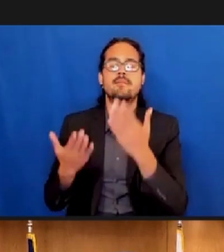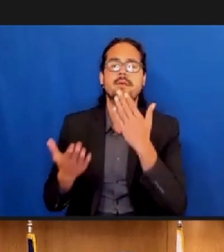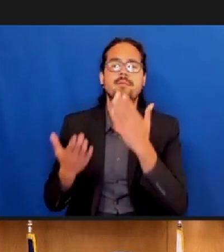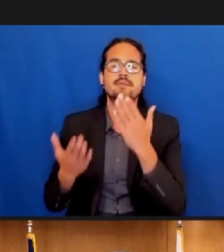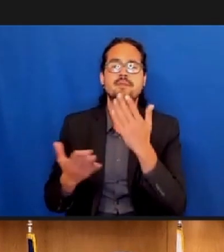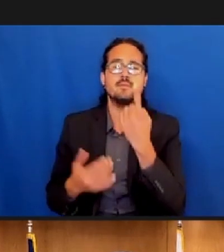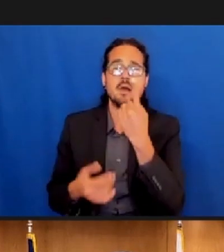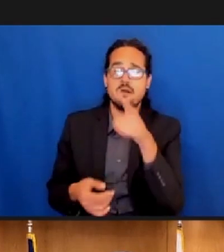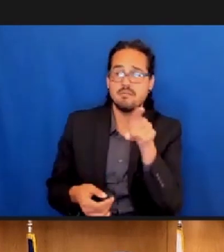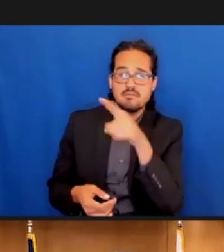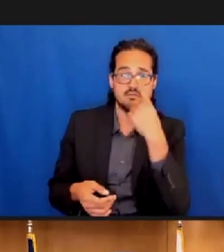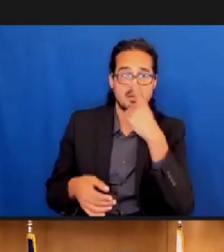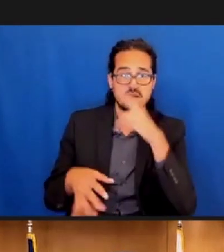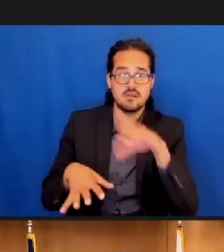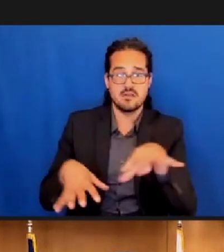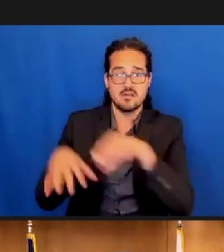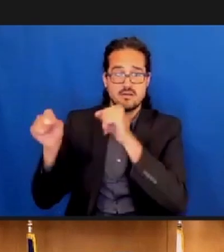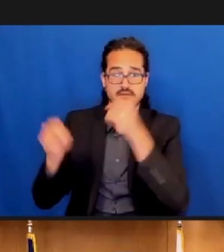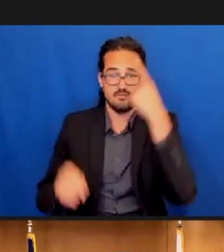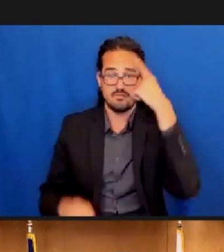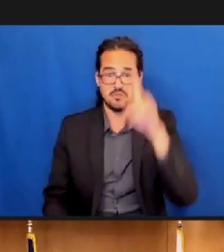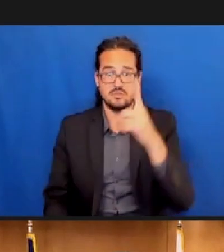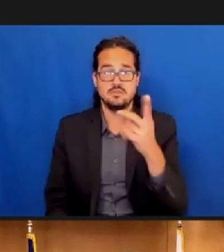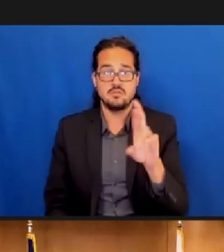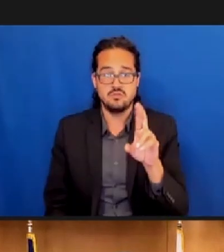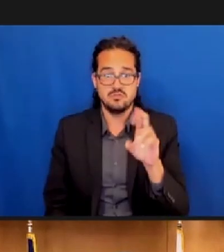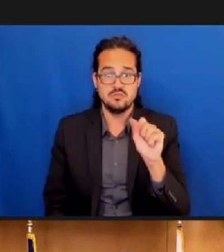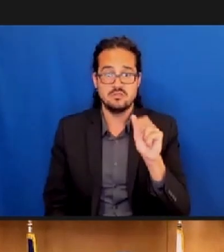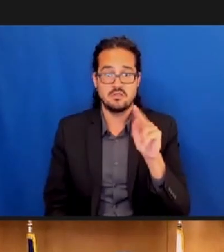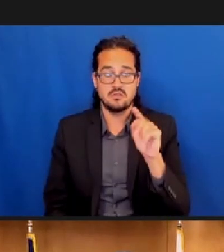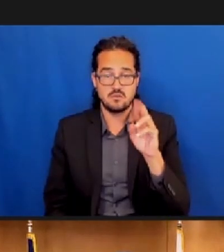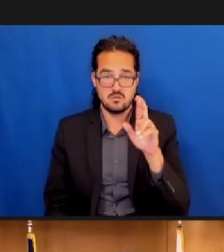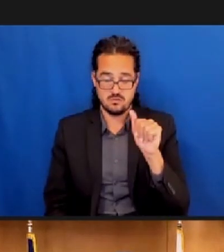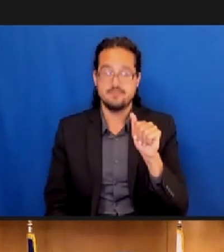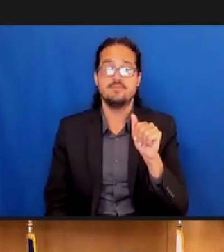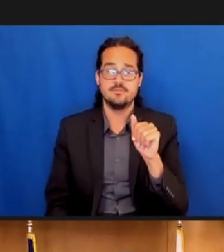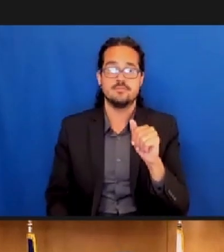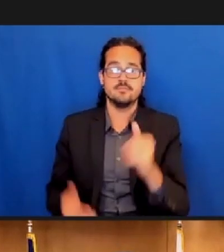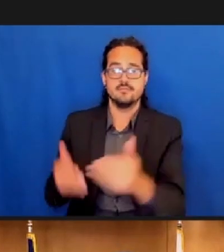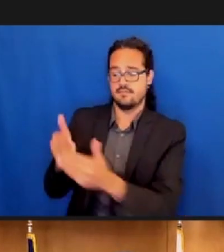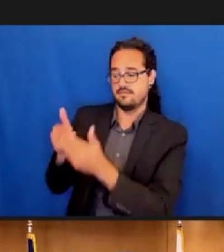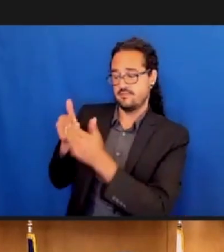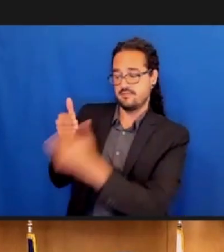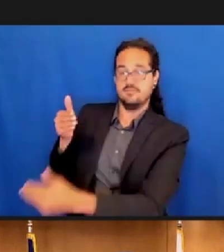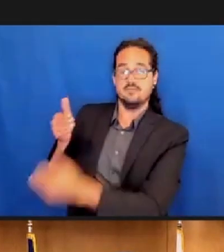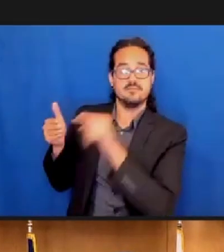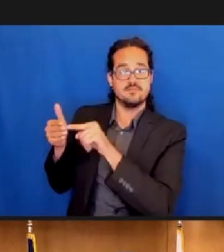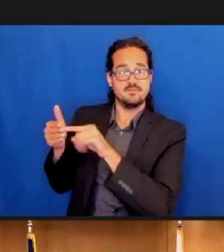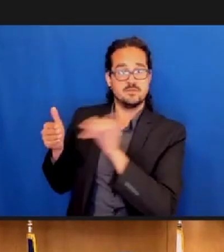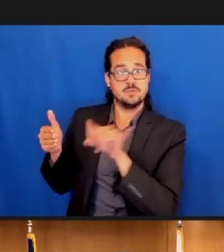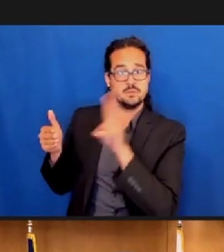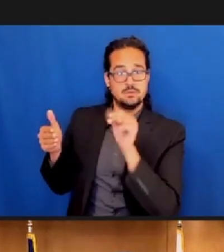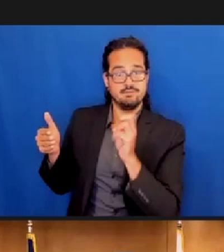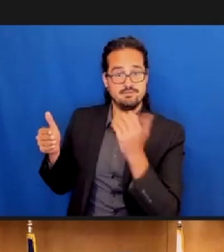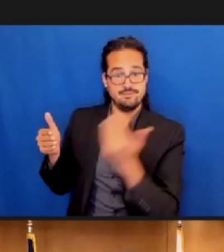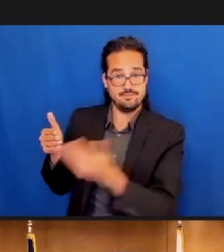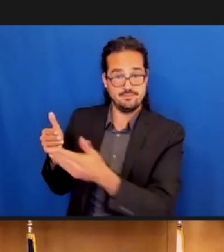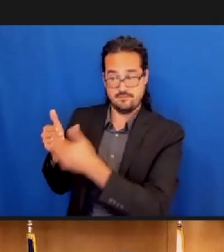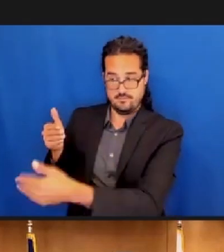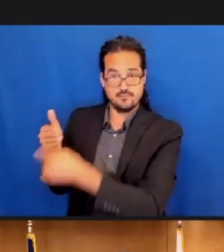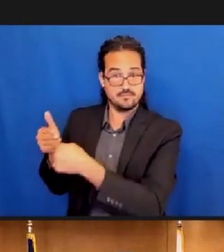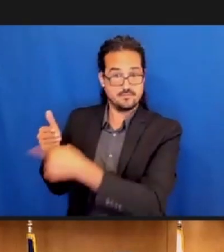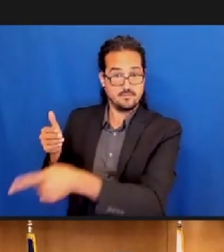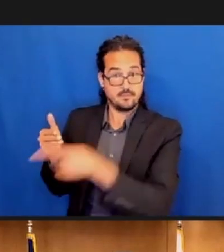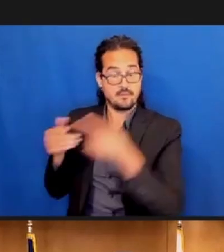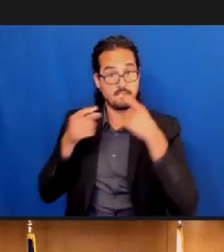out about Beyond the Blueprint, masks will still be required in those indoor youth settings like